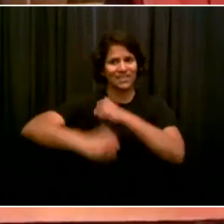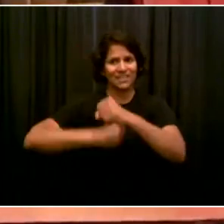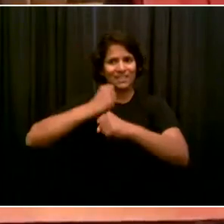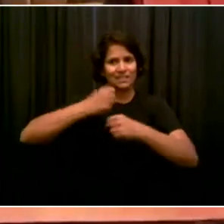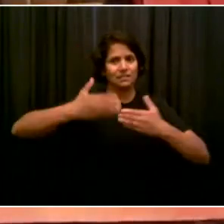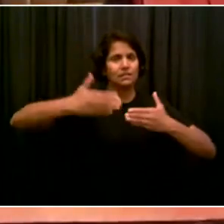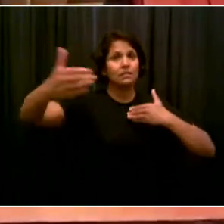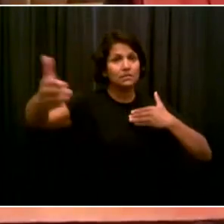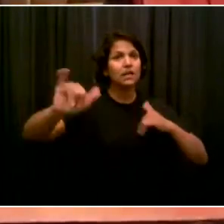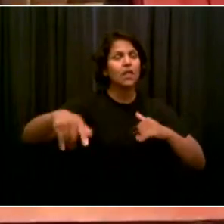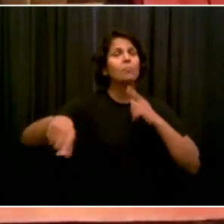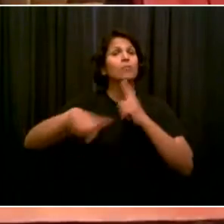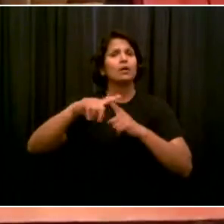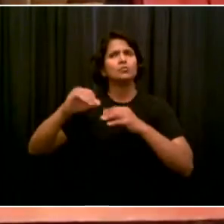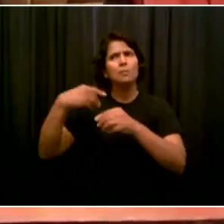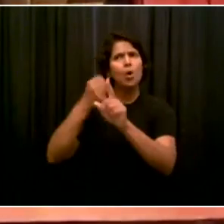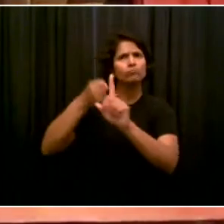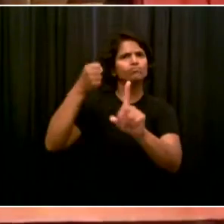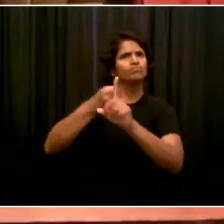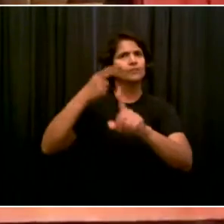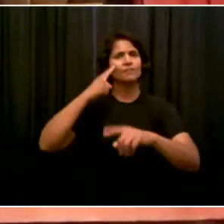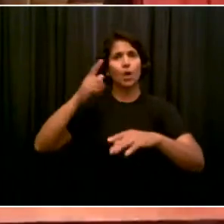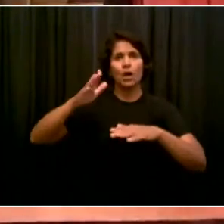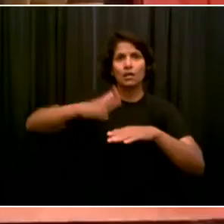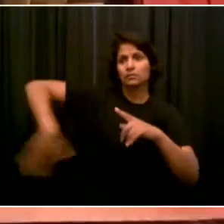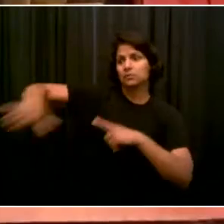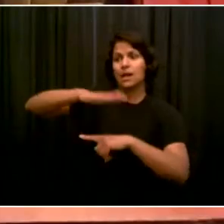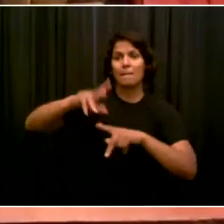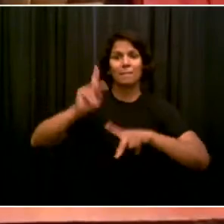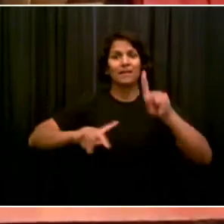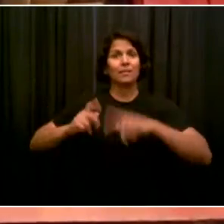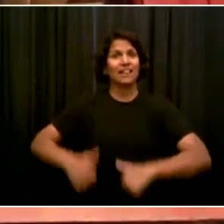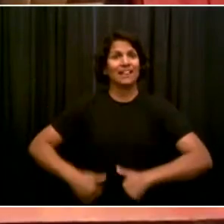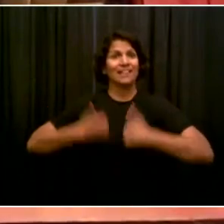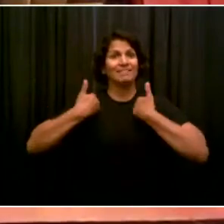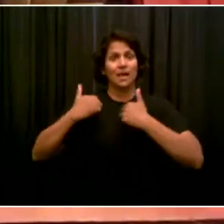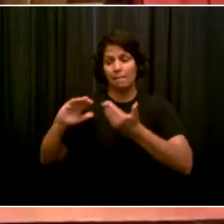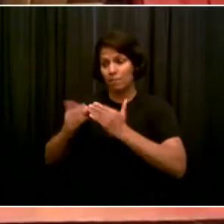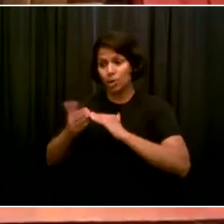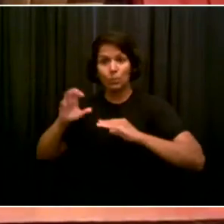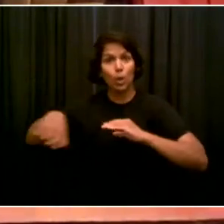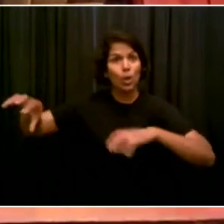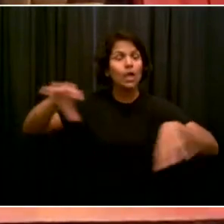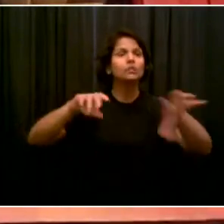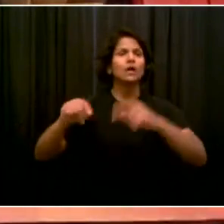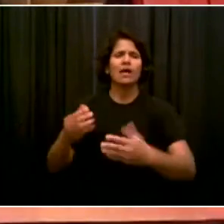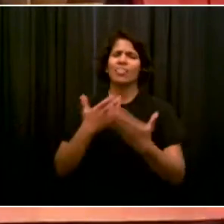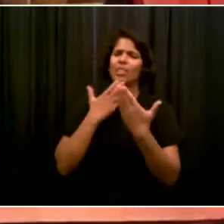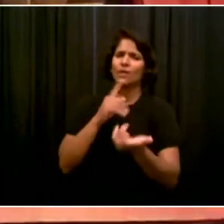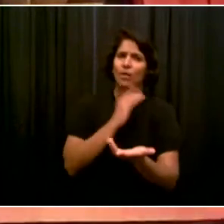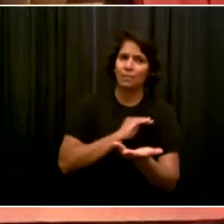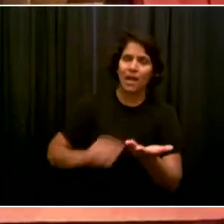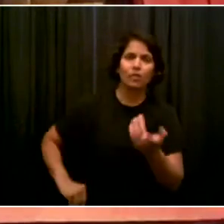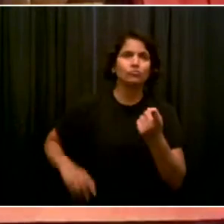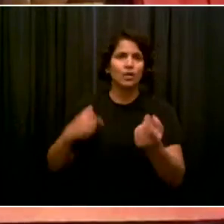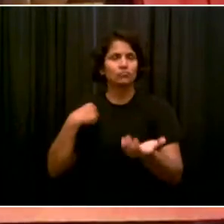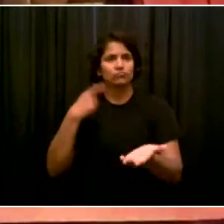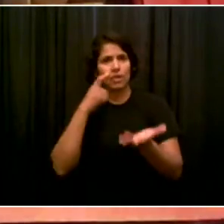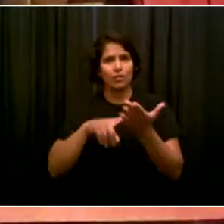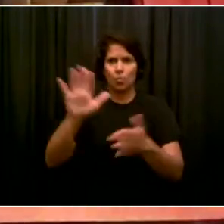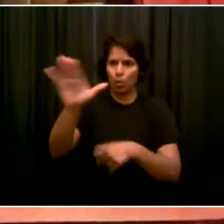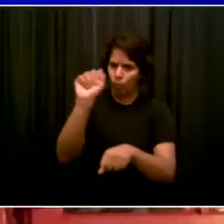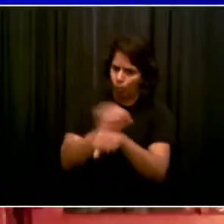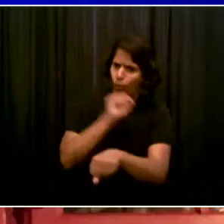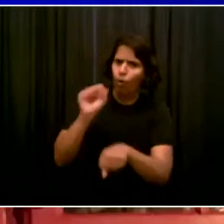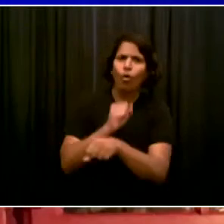on our city. So again, Mayor, I commend you, I thank you, and I really greatly